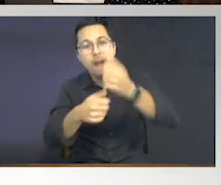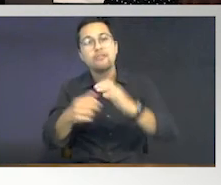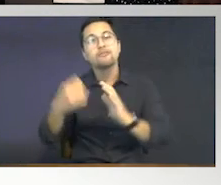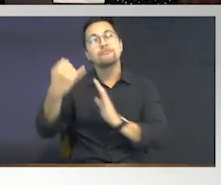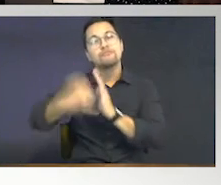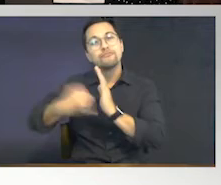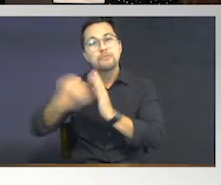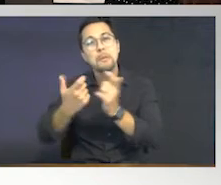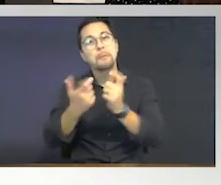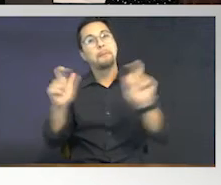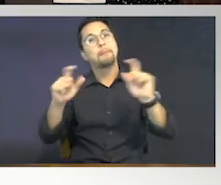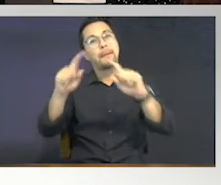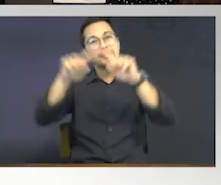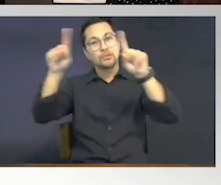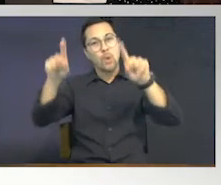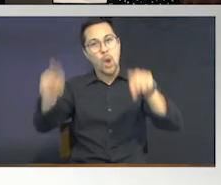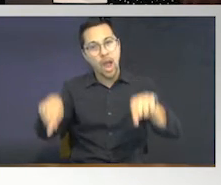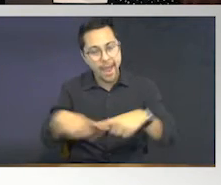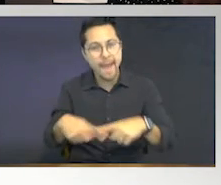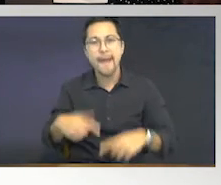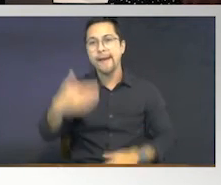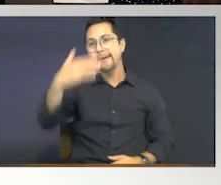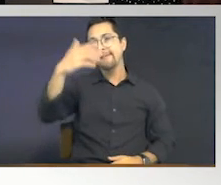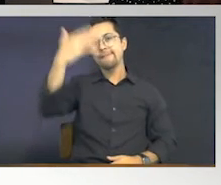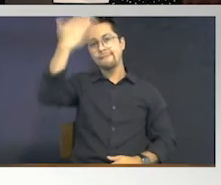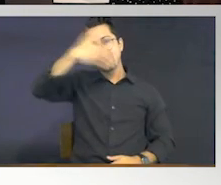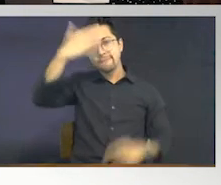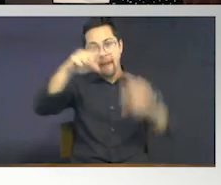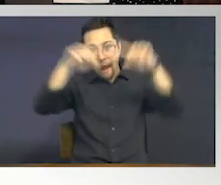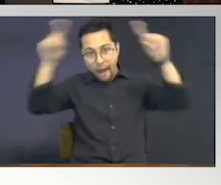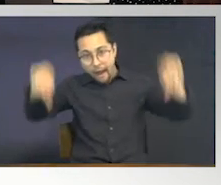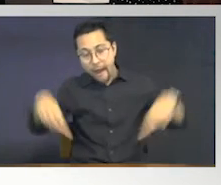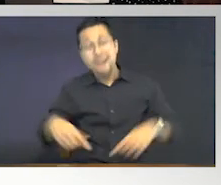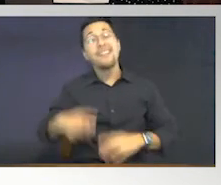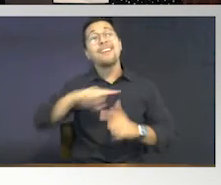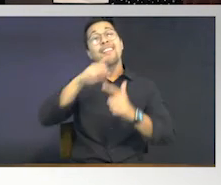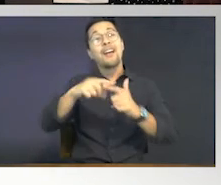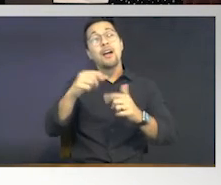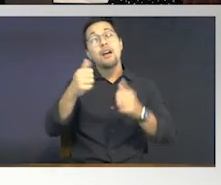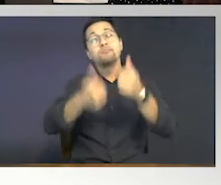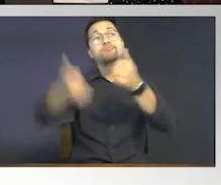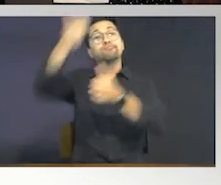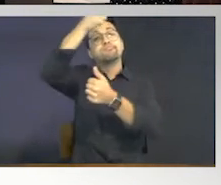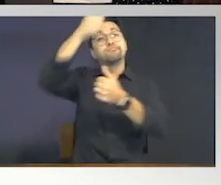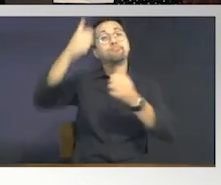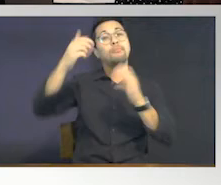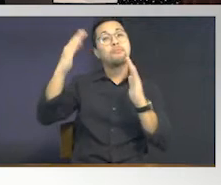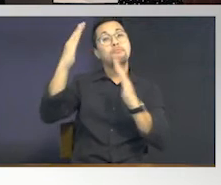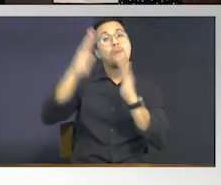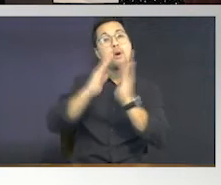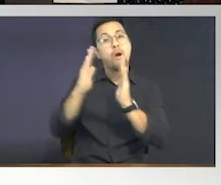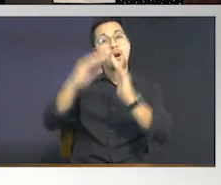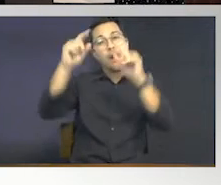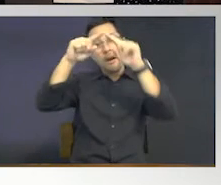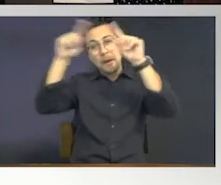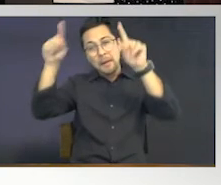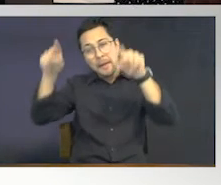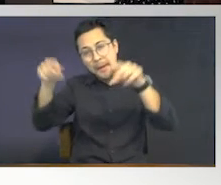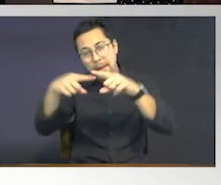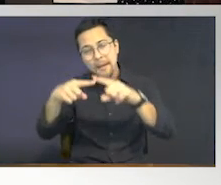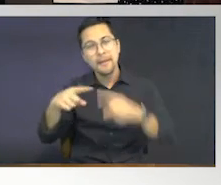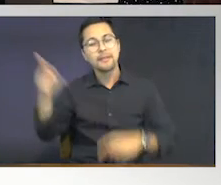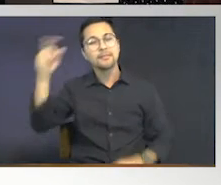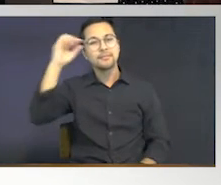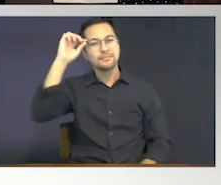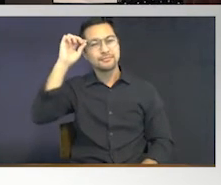large square. That's the front part of the house. And then above the lines, the small square, that's the chimney, right? So